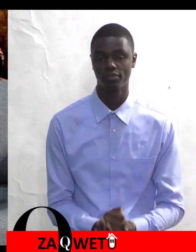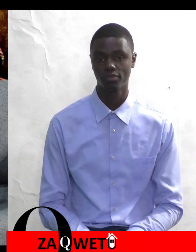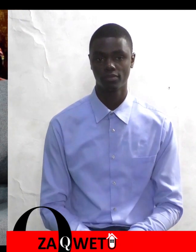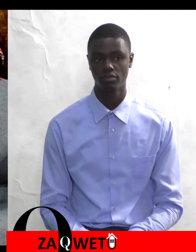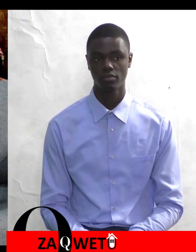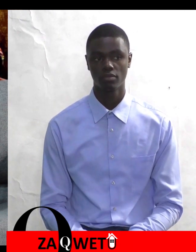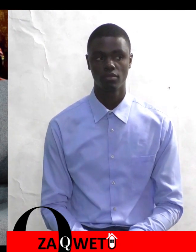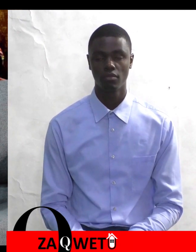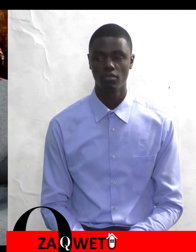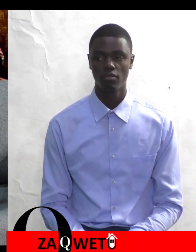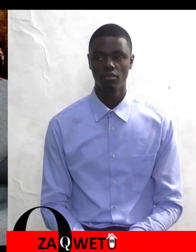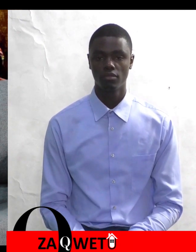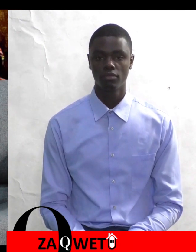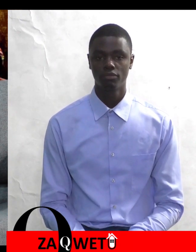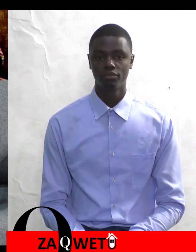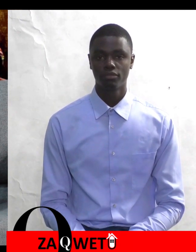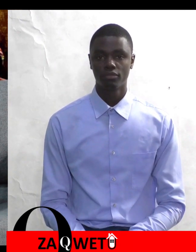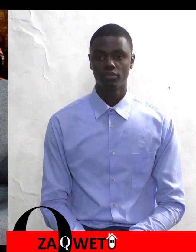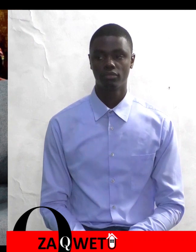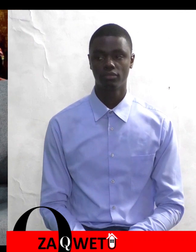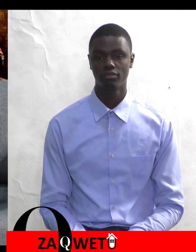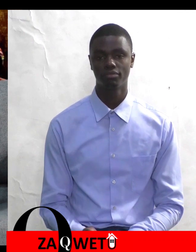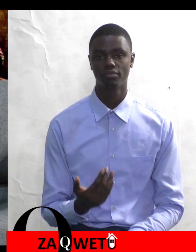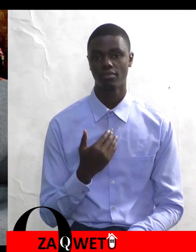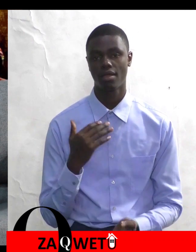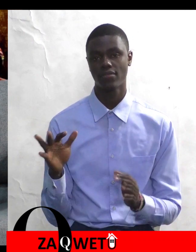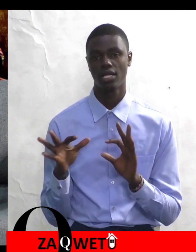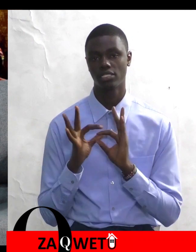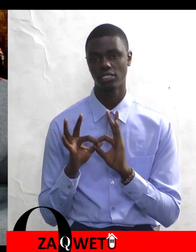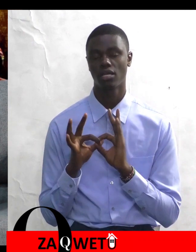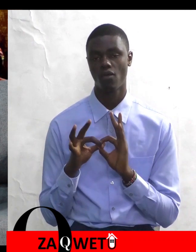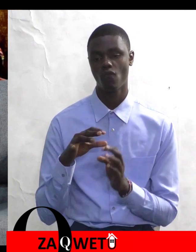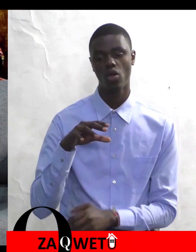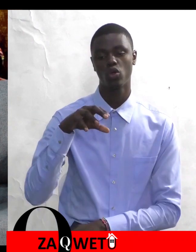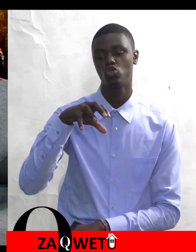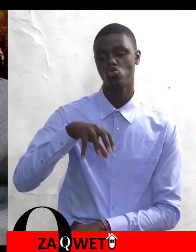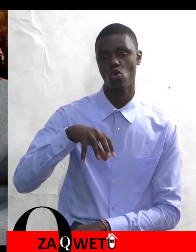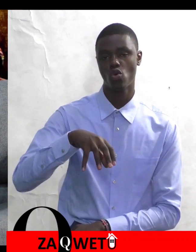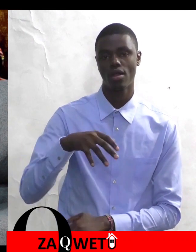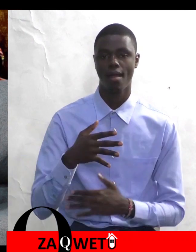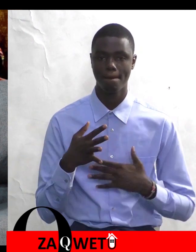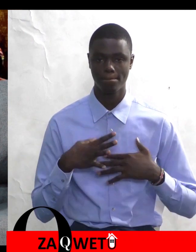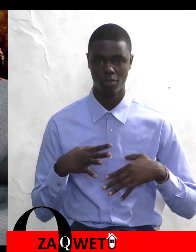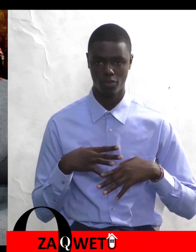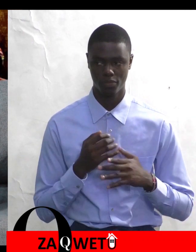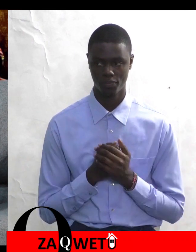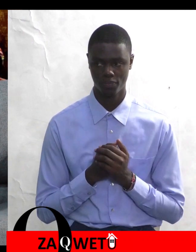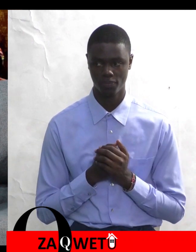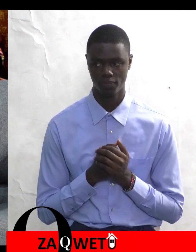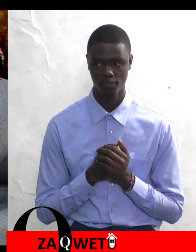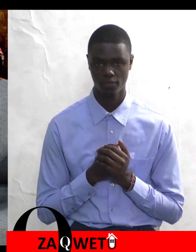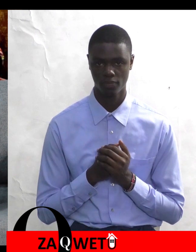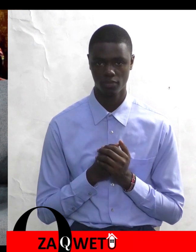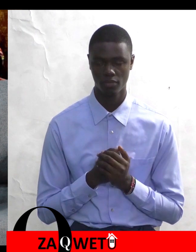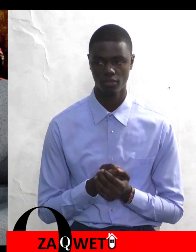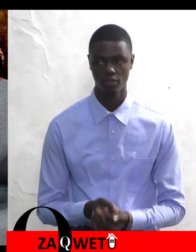for inclusivity. So there is this culture of the short stature.